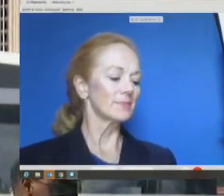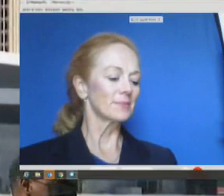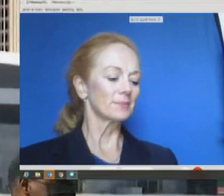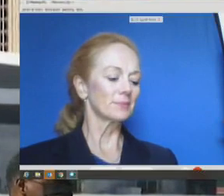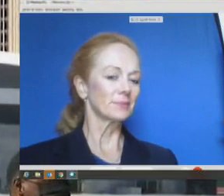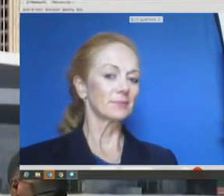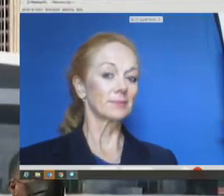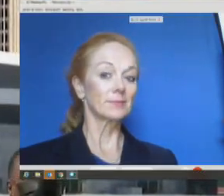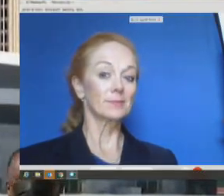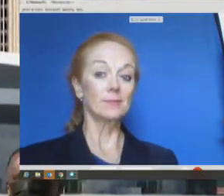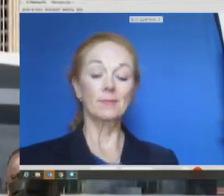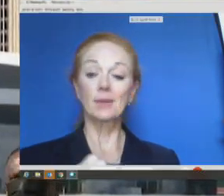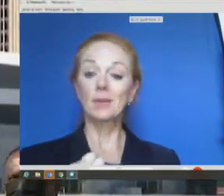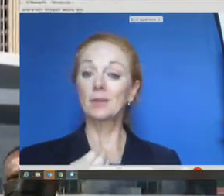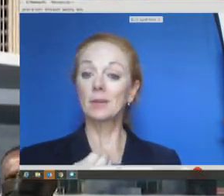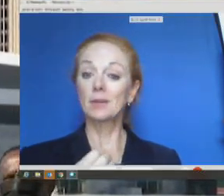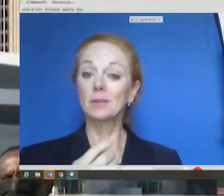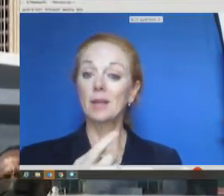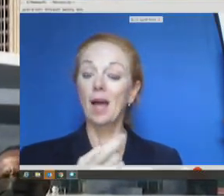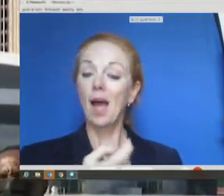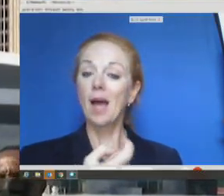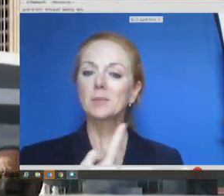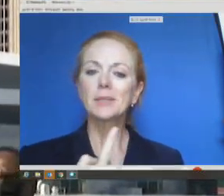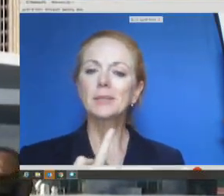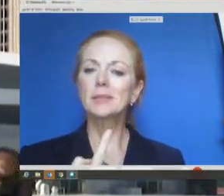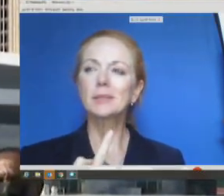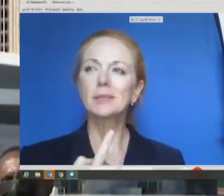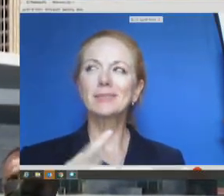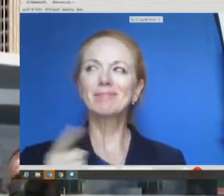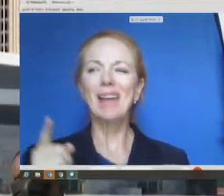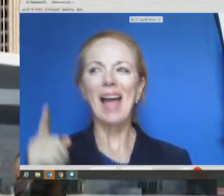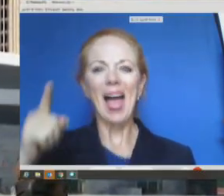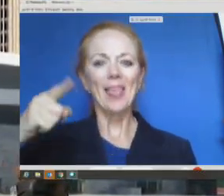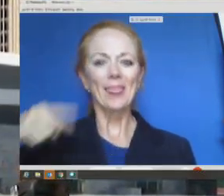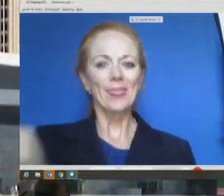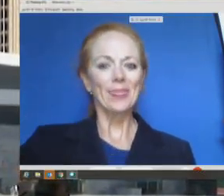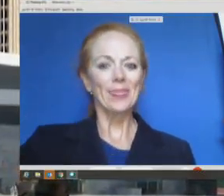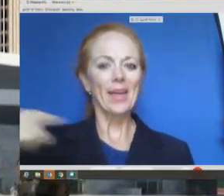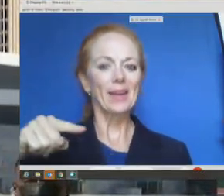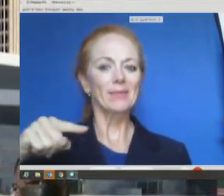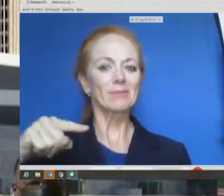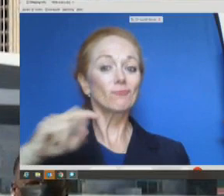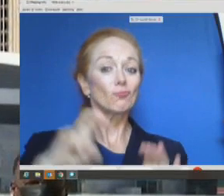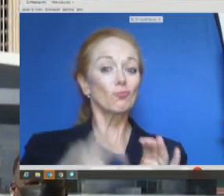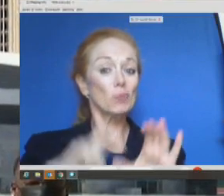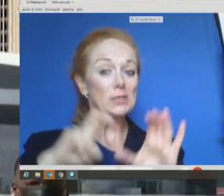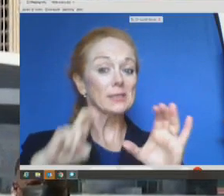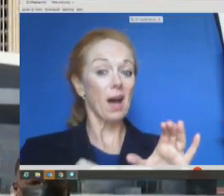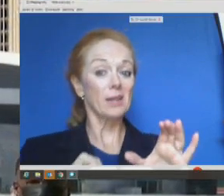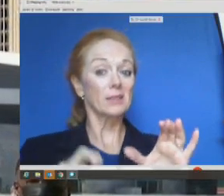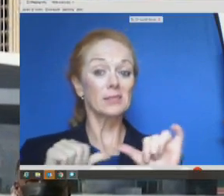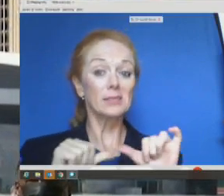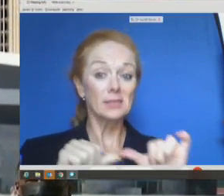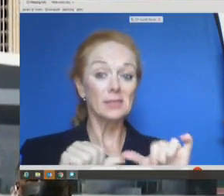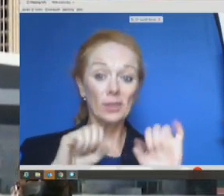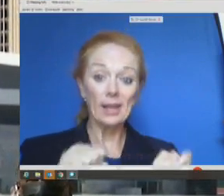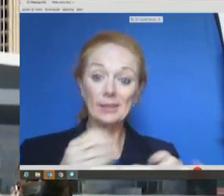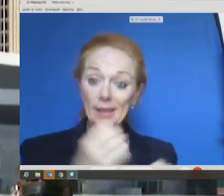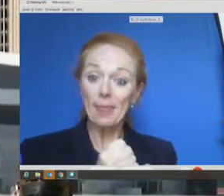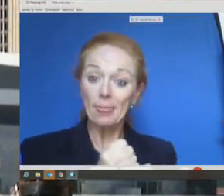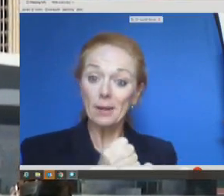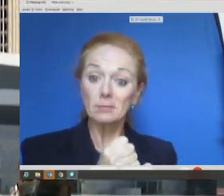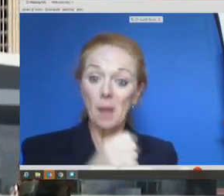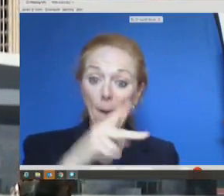my paychecks, and so when I retire, that money that's coming back to me is what I have